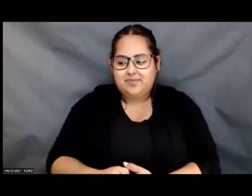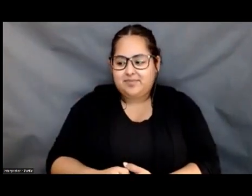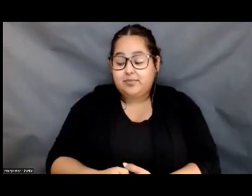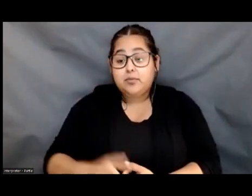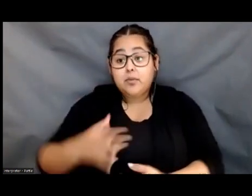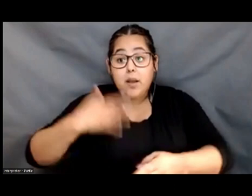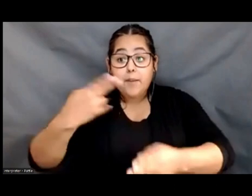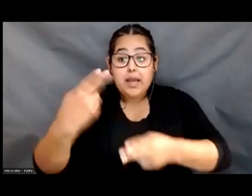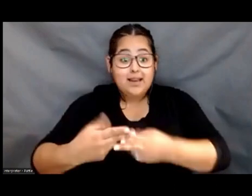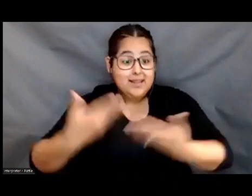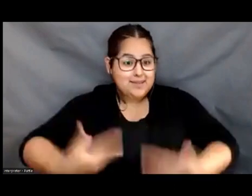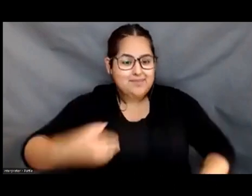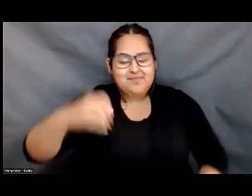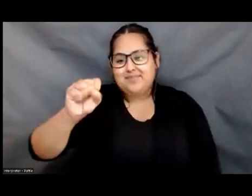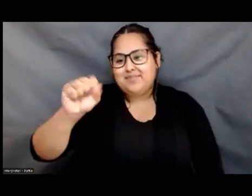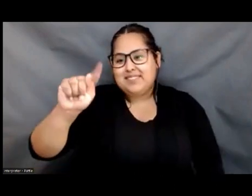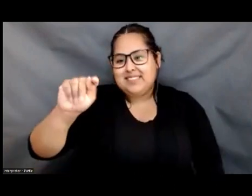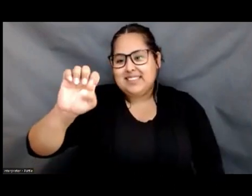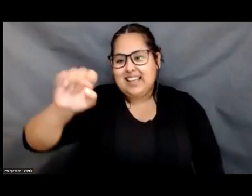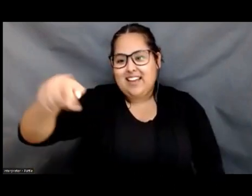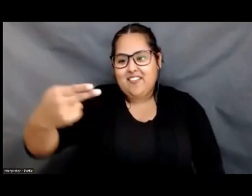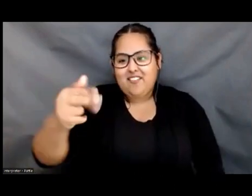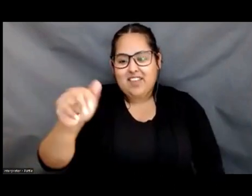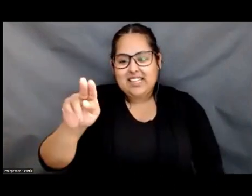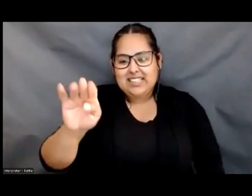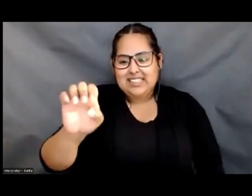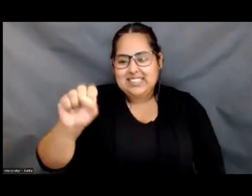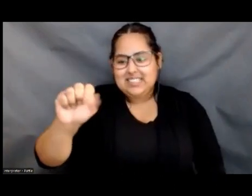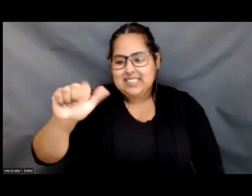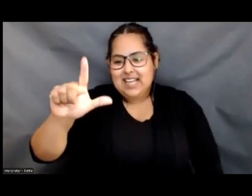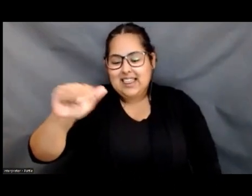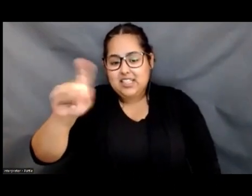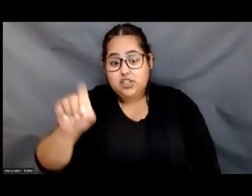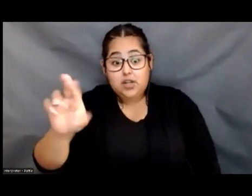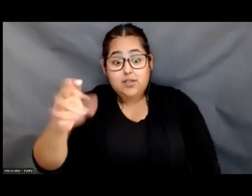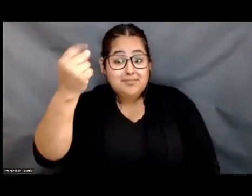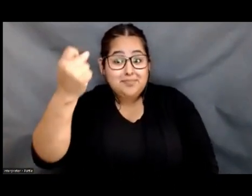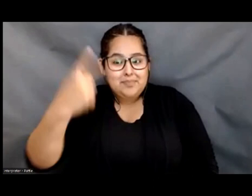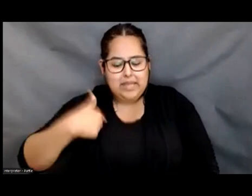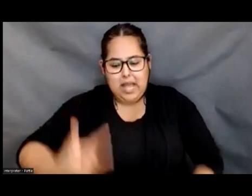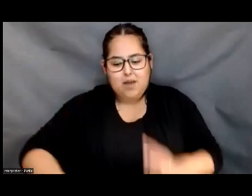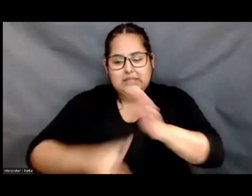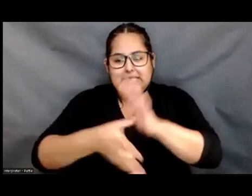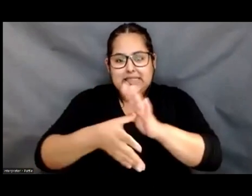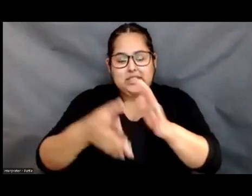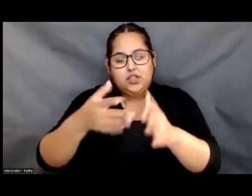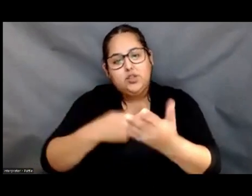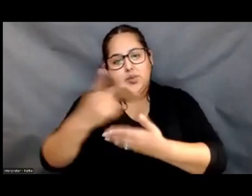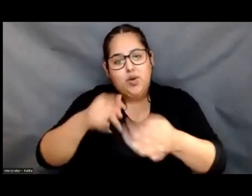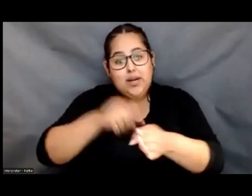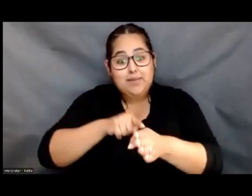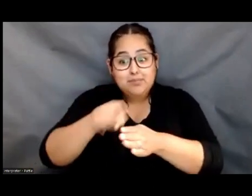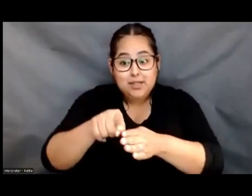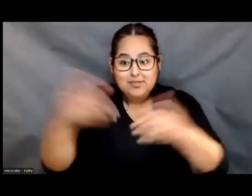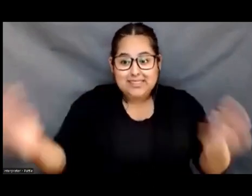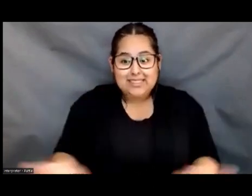My name is Stephanie Salazar. I am currently the new Senior Program Specialist here for the DSPS.